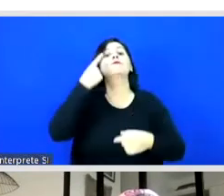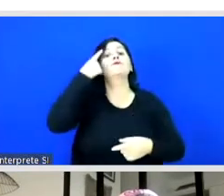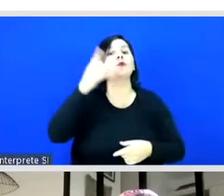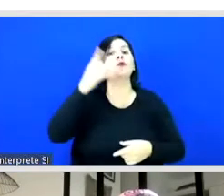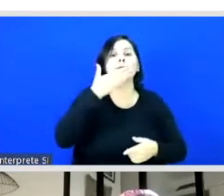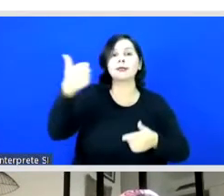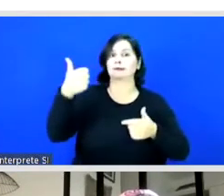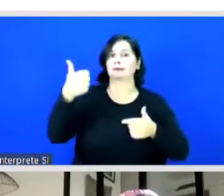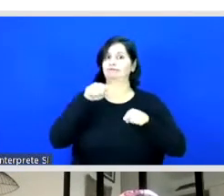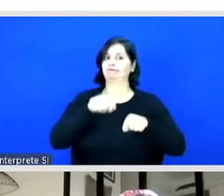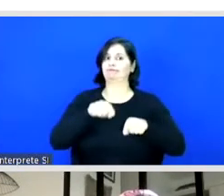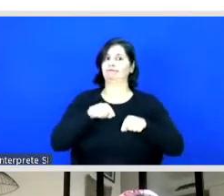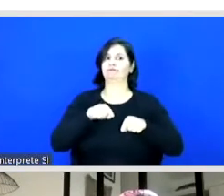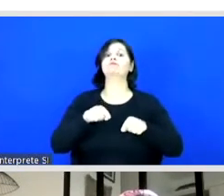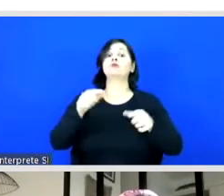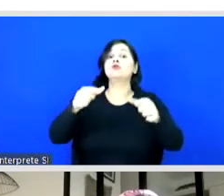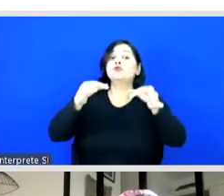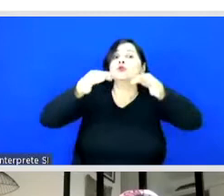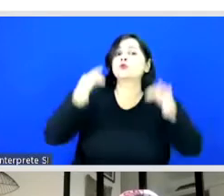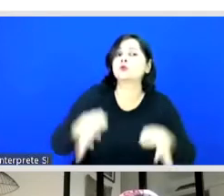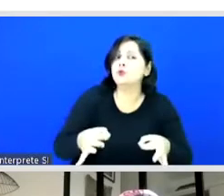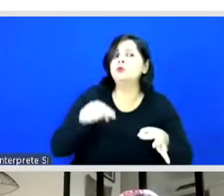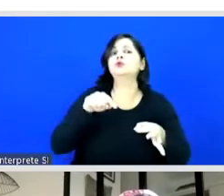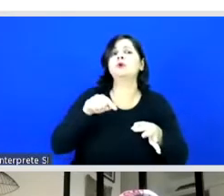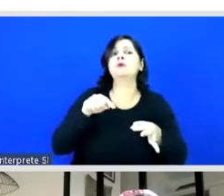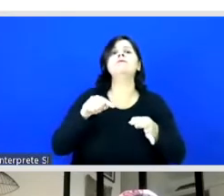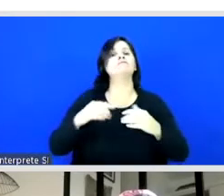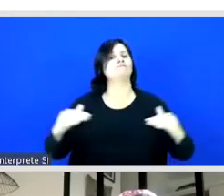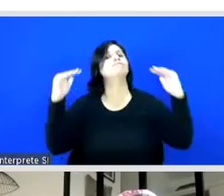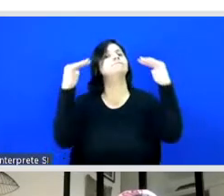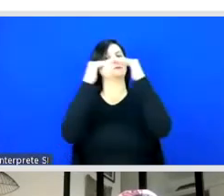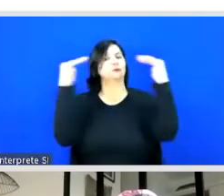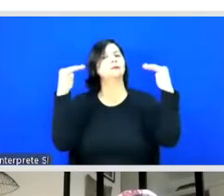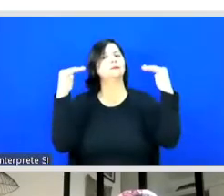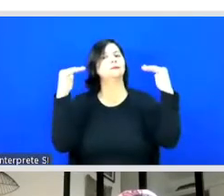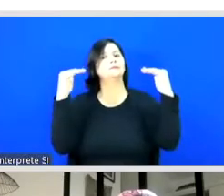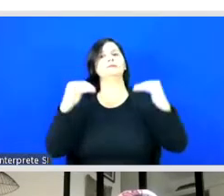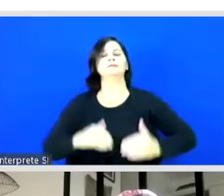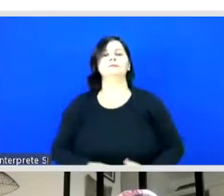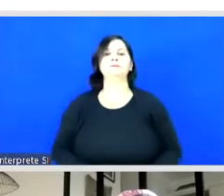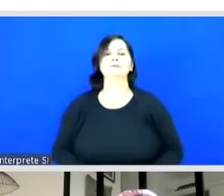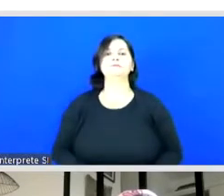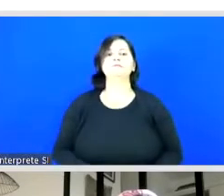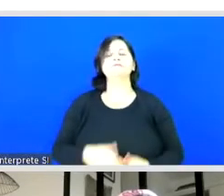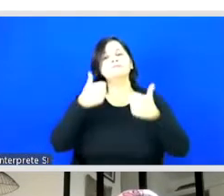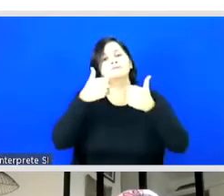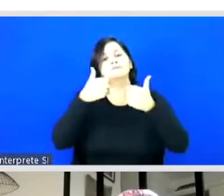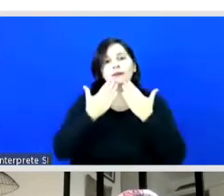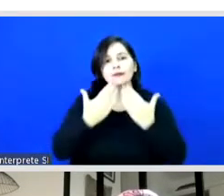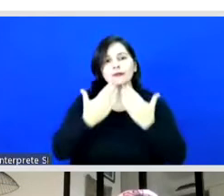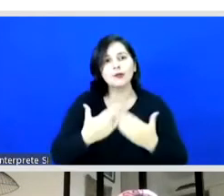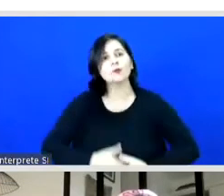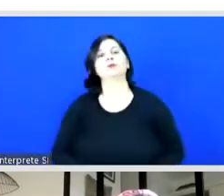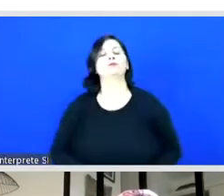Thank you. Thank you, Your Excellency, for those ideas about how to really leverage the instruments that we have in the